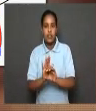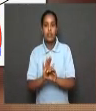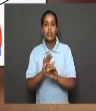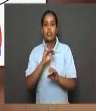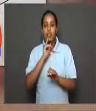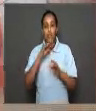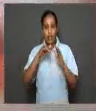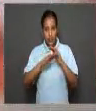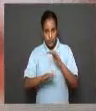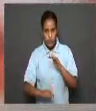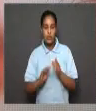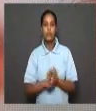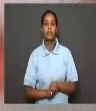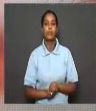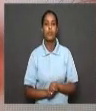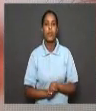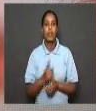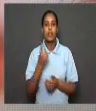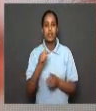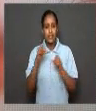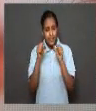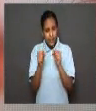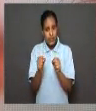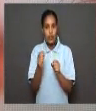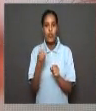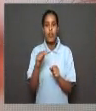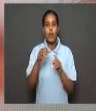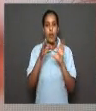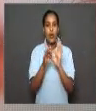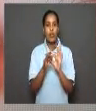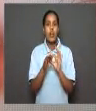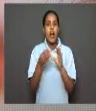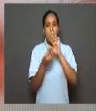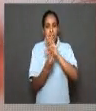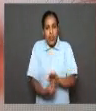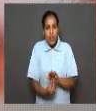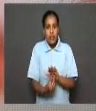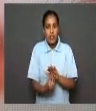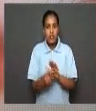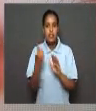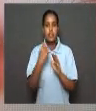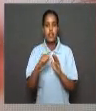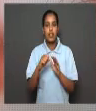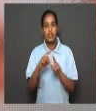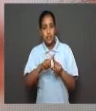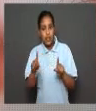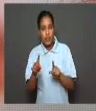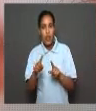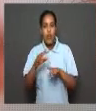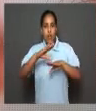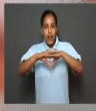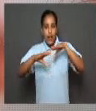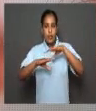reduced. The strength of a bond is affected by the extent of an